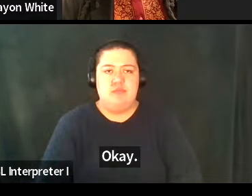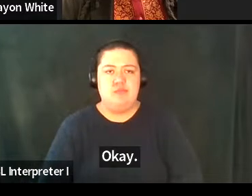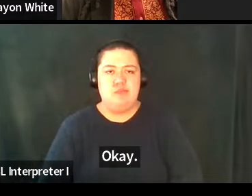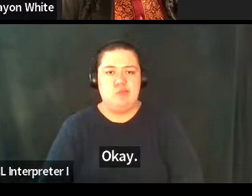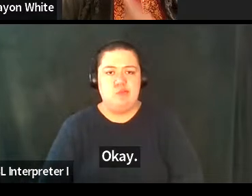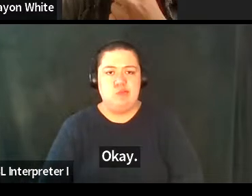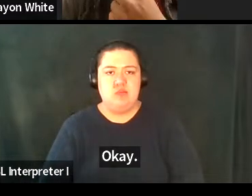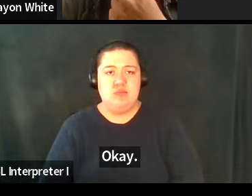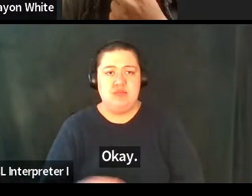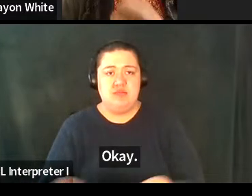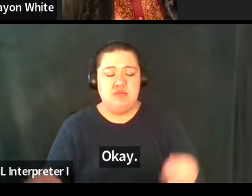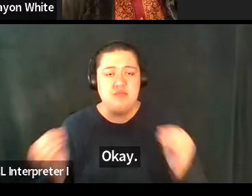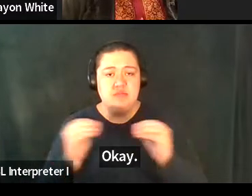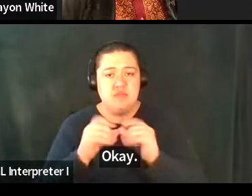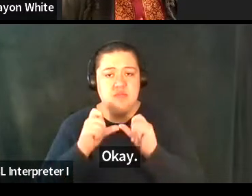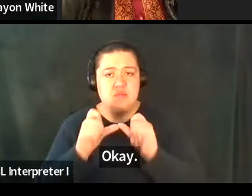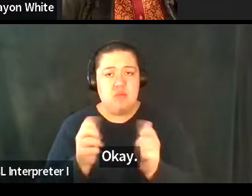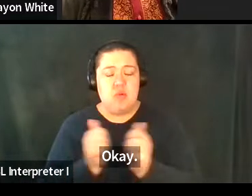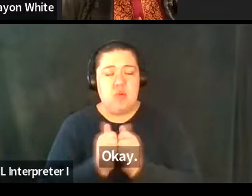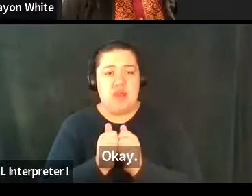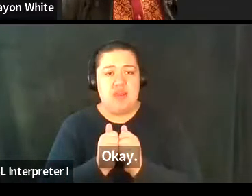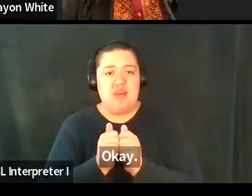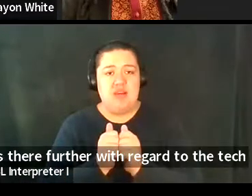Is there further with regard to the